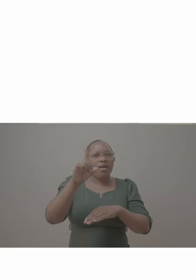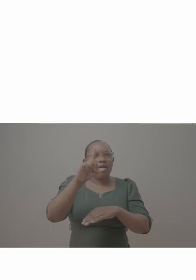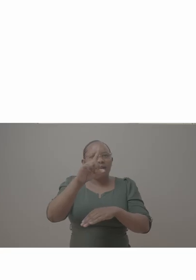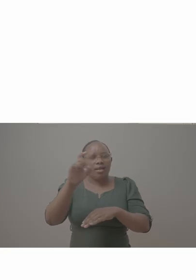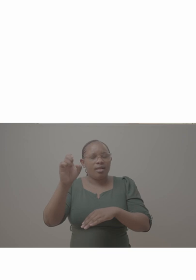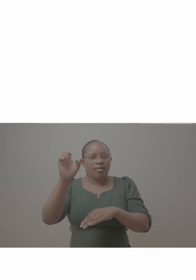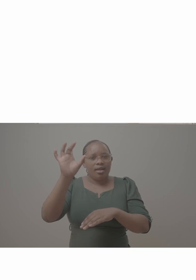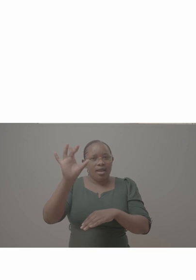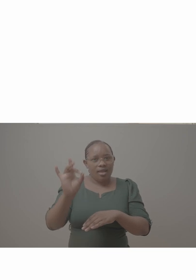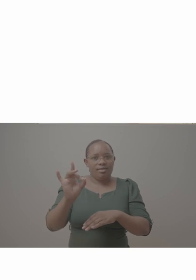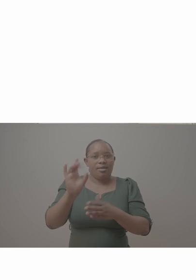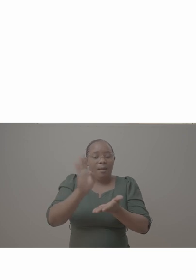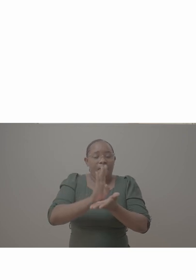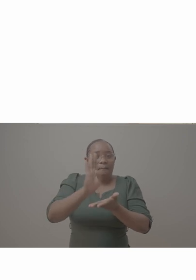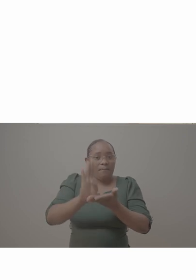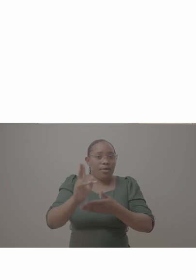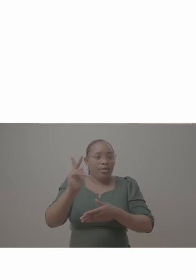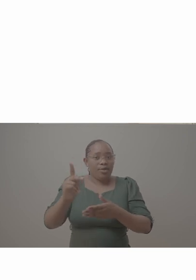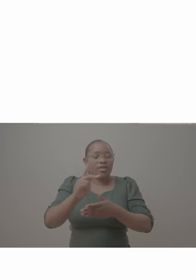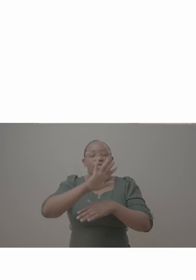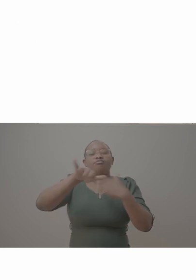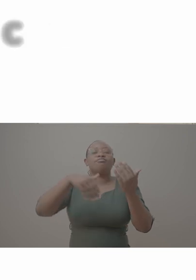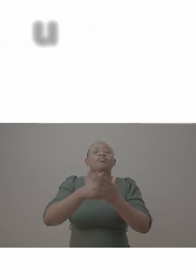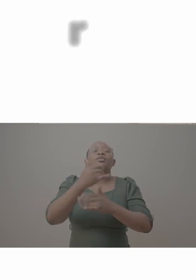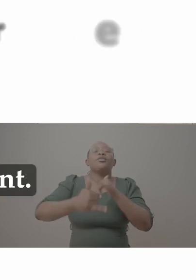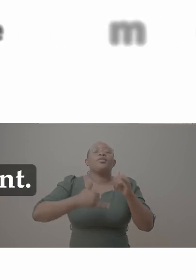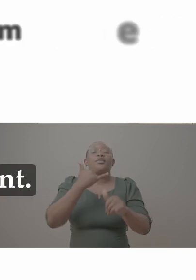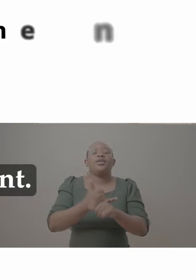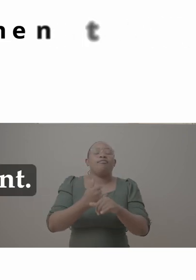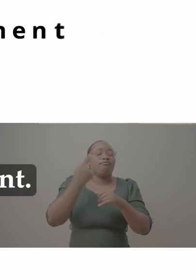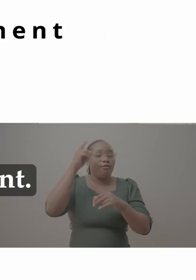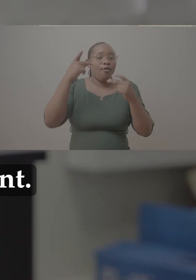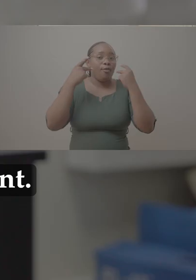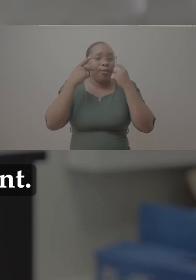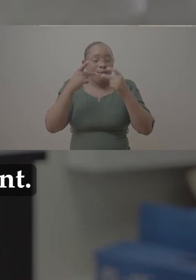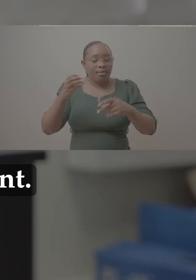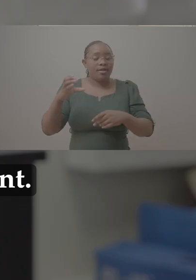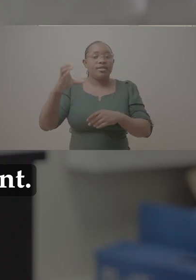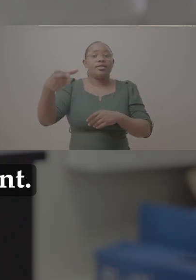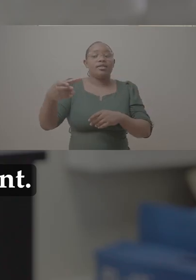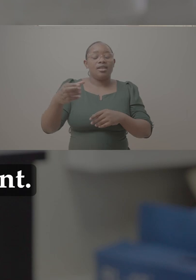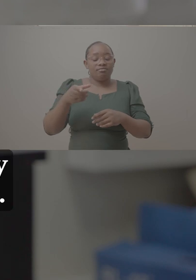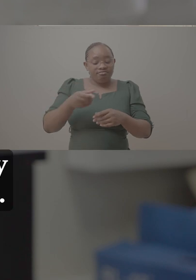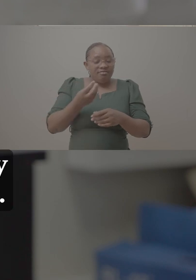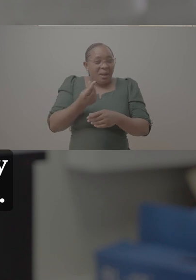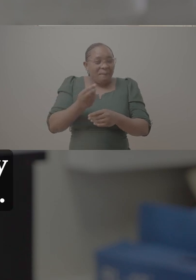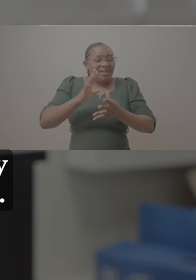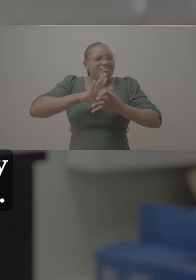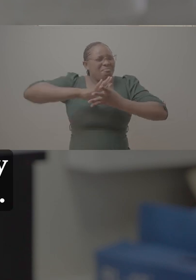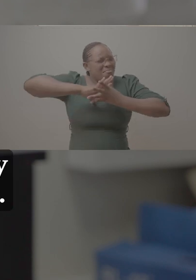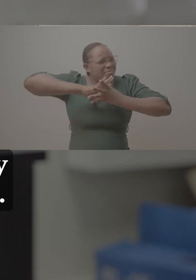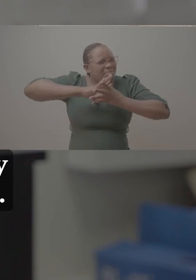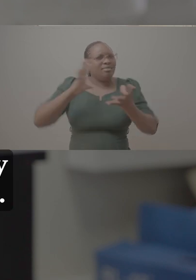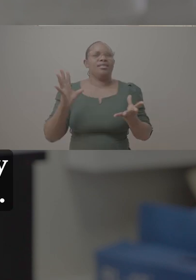of 108 billion kwacha for the whole year, for the whole public sector procurement. This is a lot